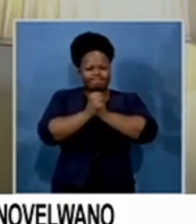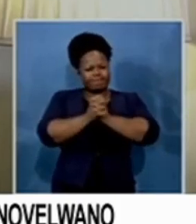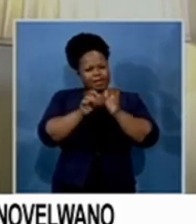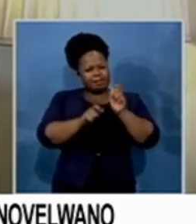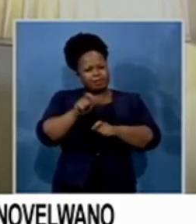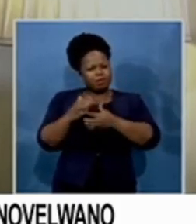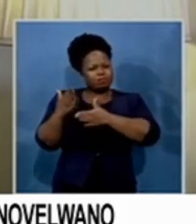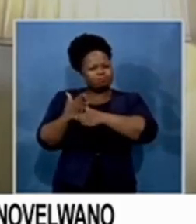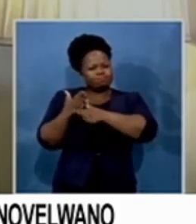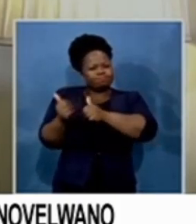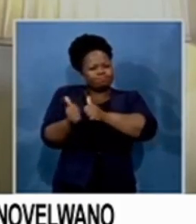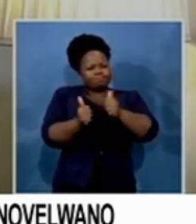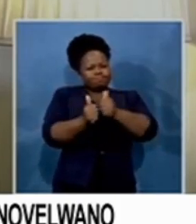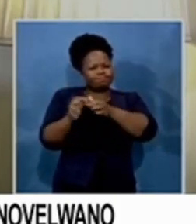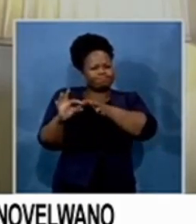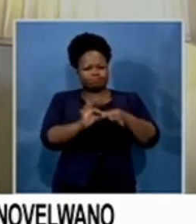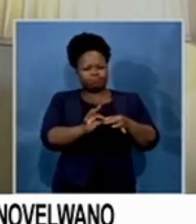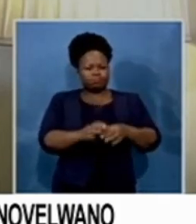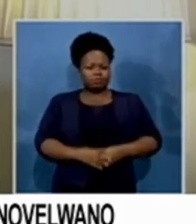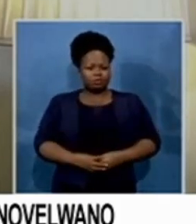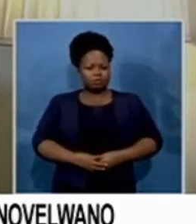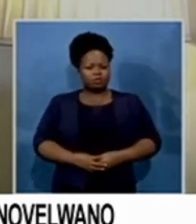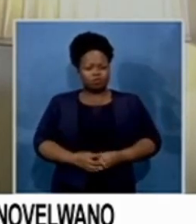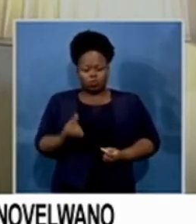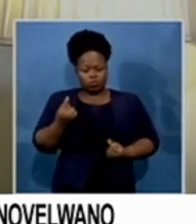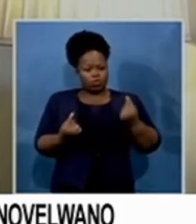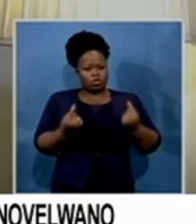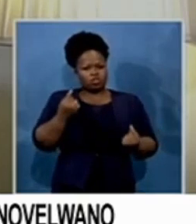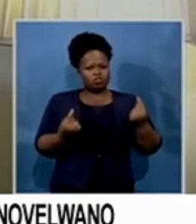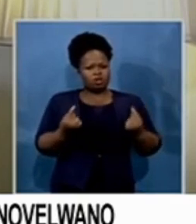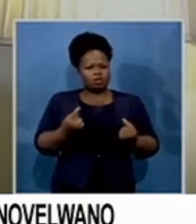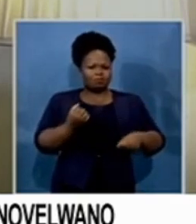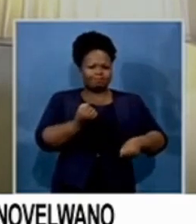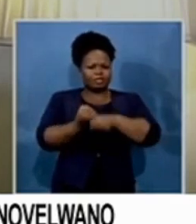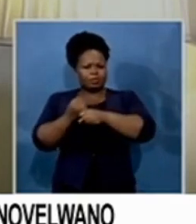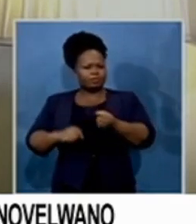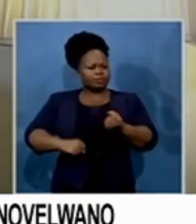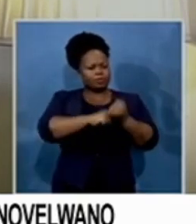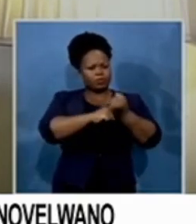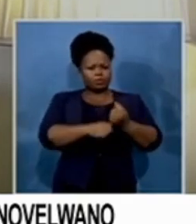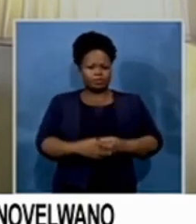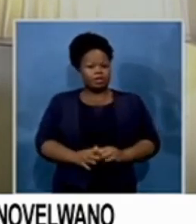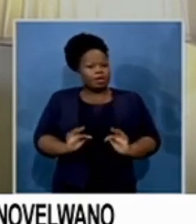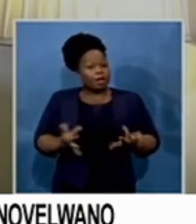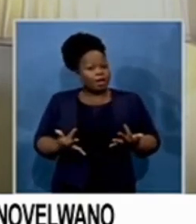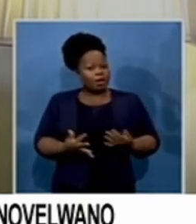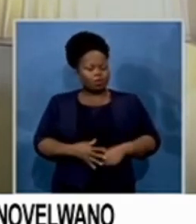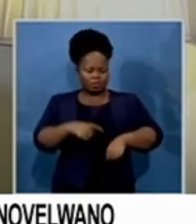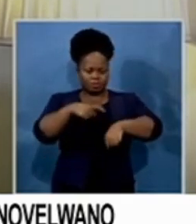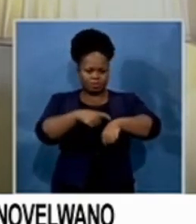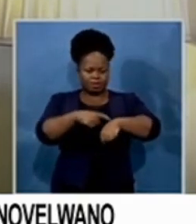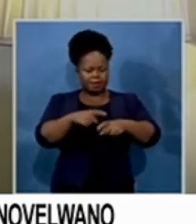We've taken responsibility for each other's welfare by donating our time,